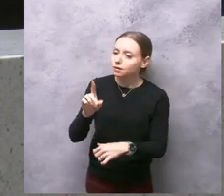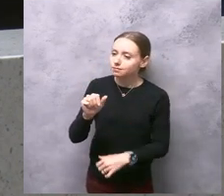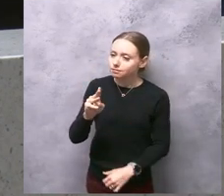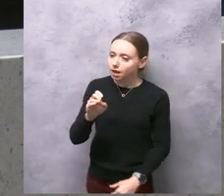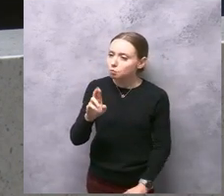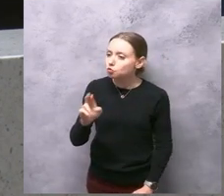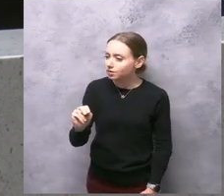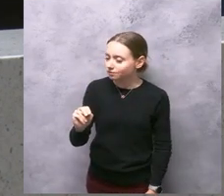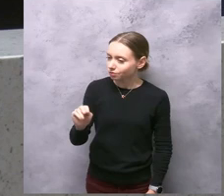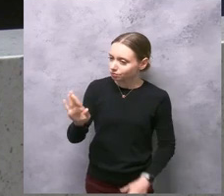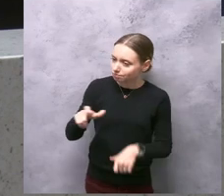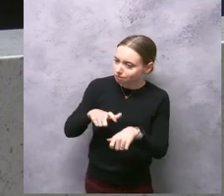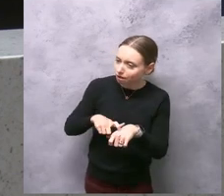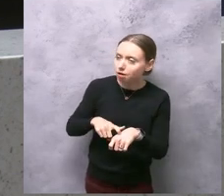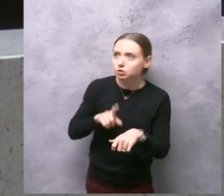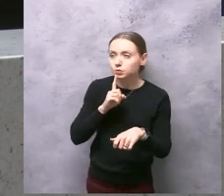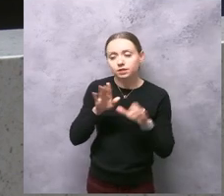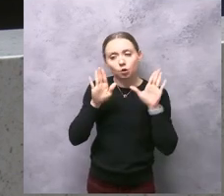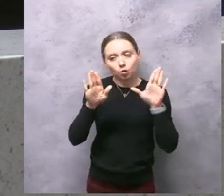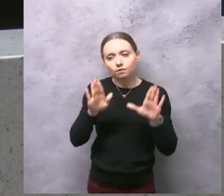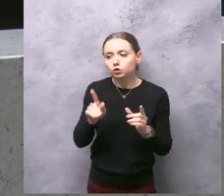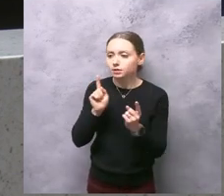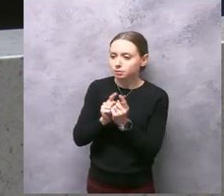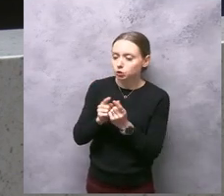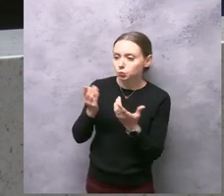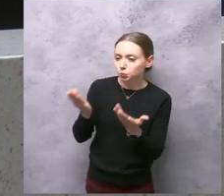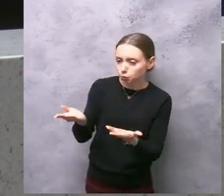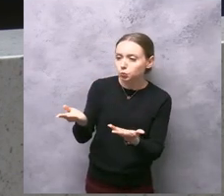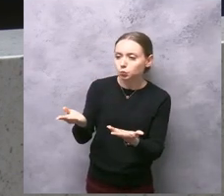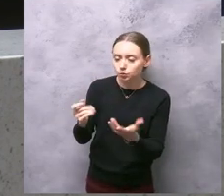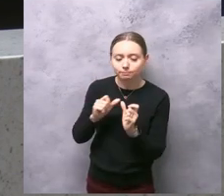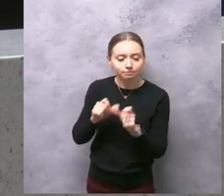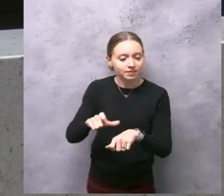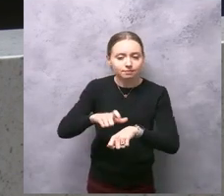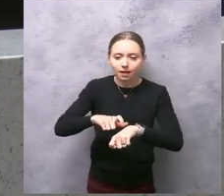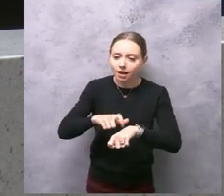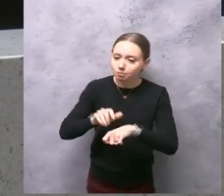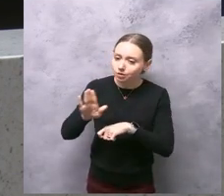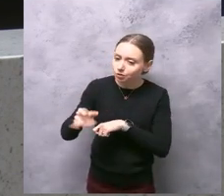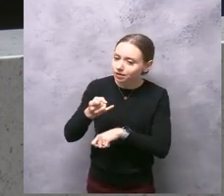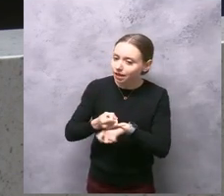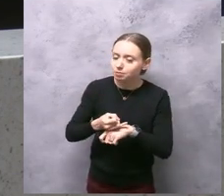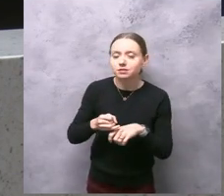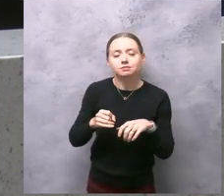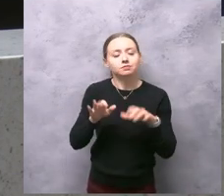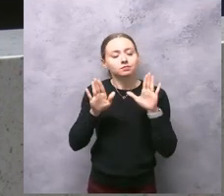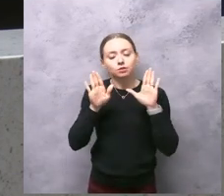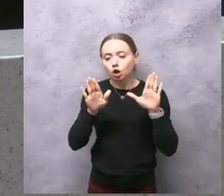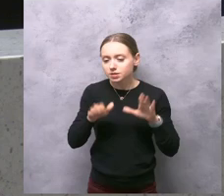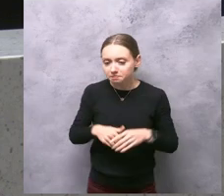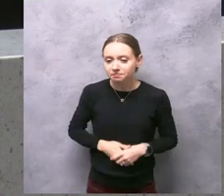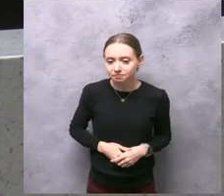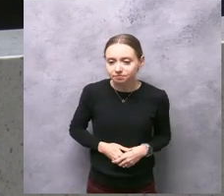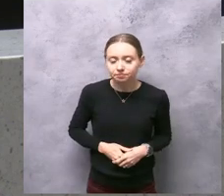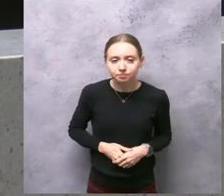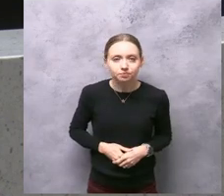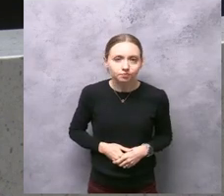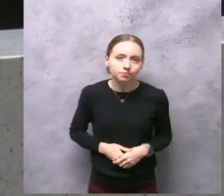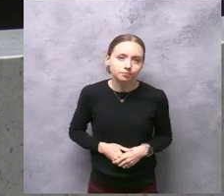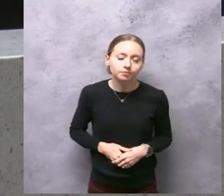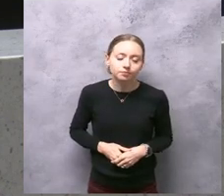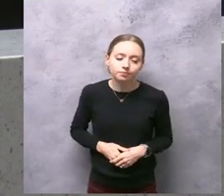together. It was really wonderful to get to meet you and spend time in your campus. It was awesome. And